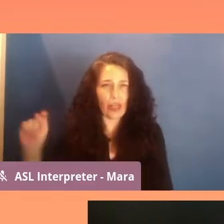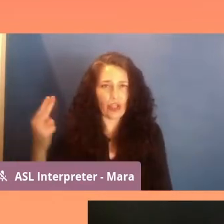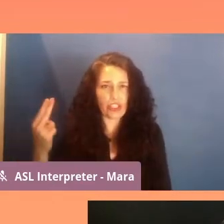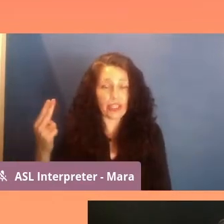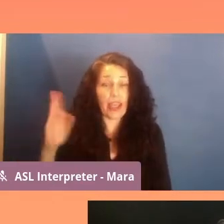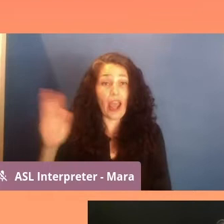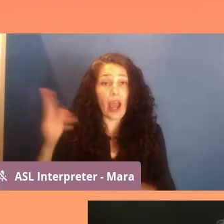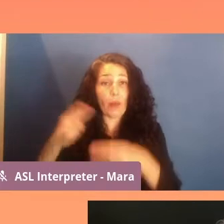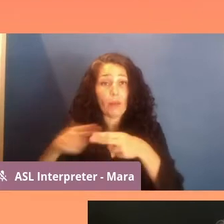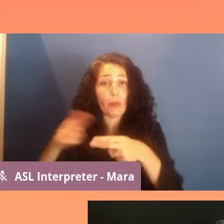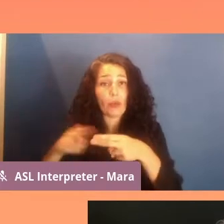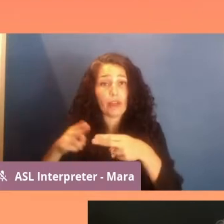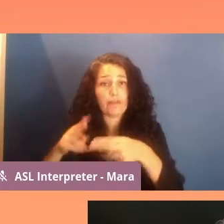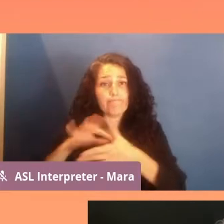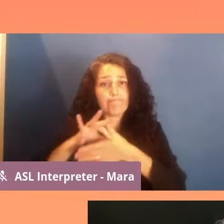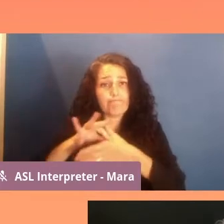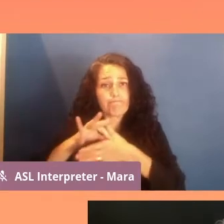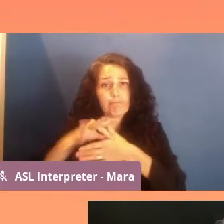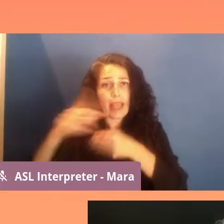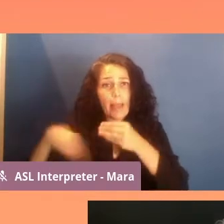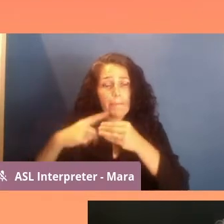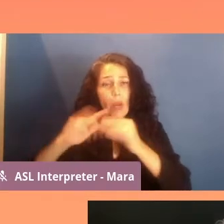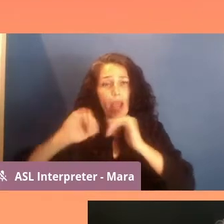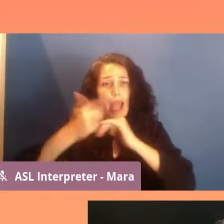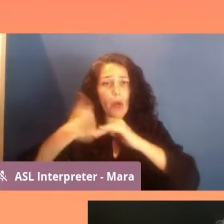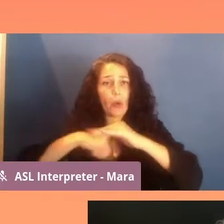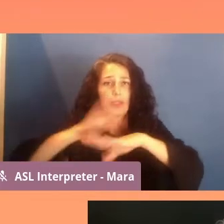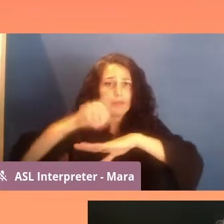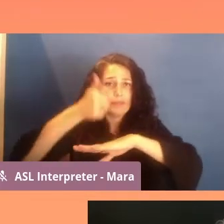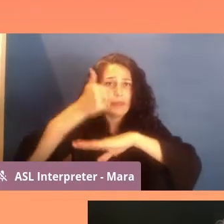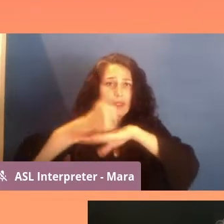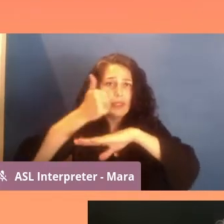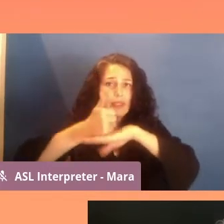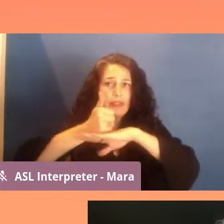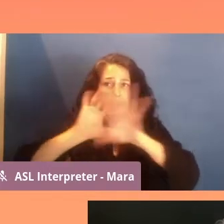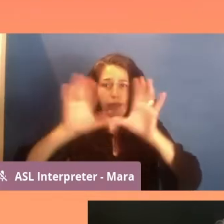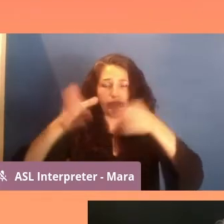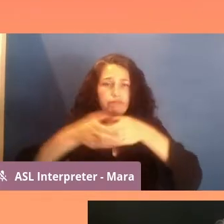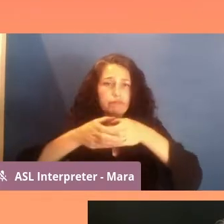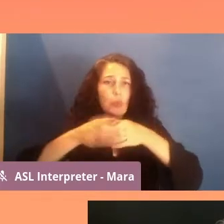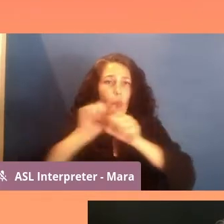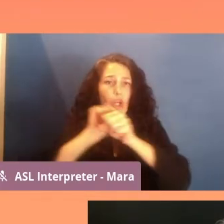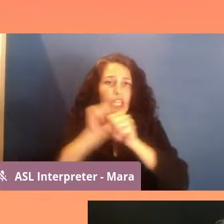some context around the formation of our little ragtag working group.